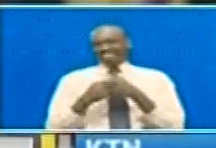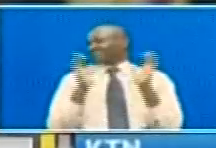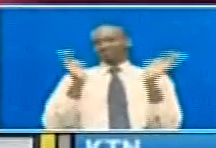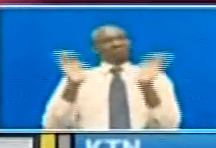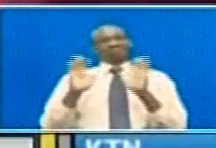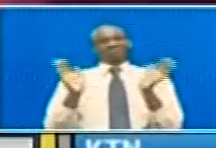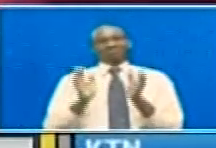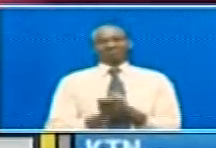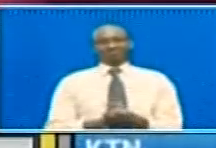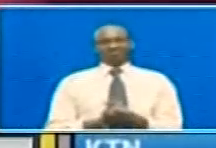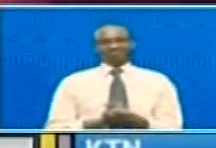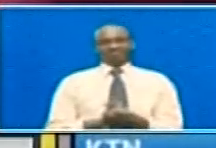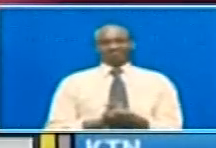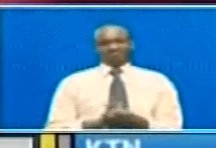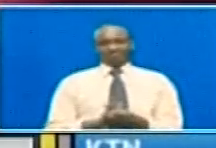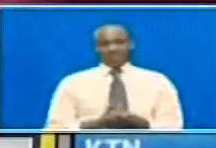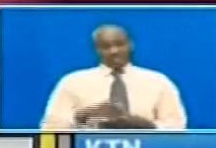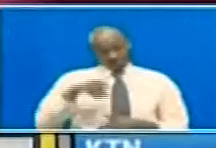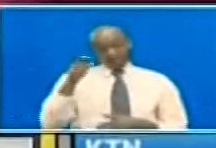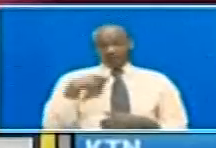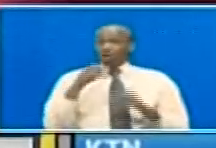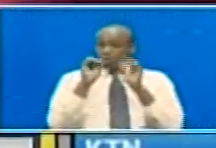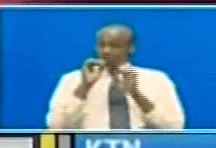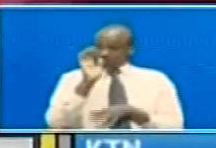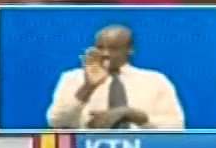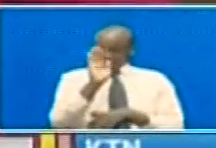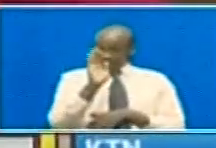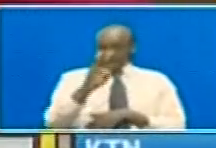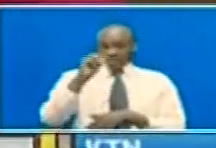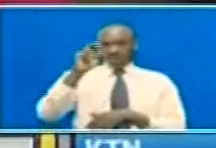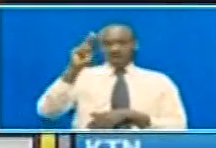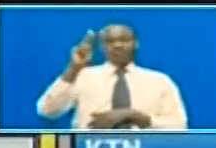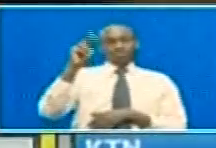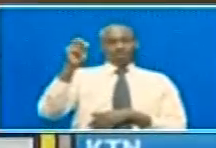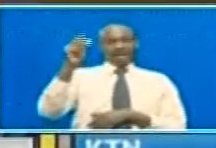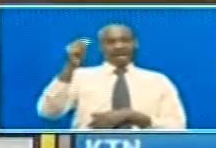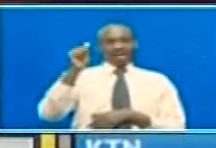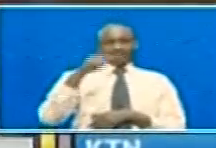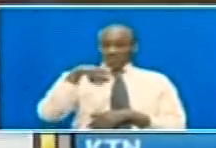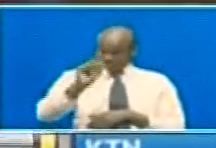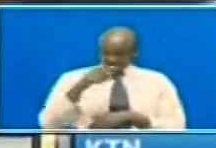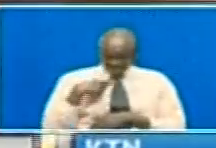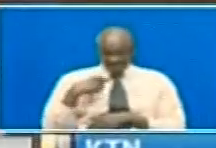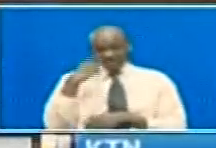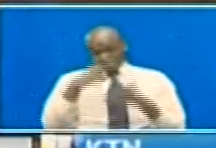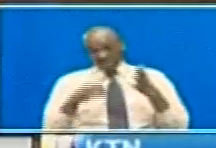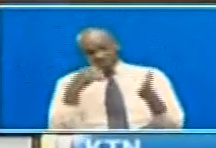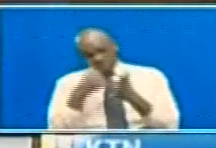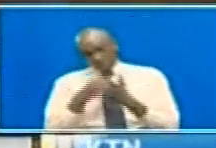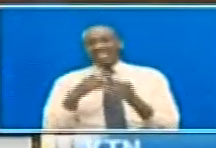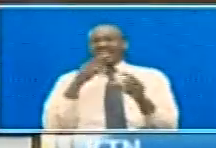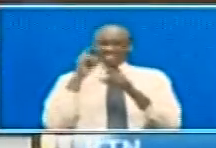queens. Under the guidance of head coach Japheth Munala, Pipeline feel the inclusion of experienced players in Asha